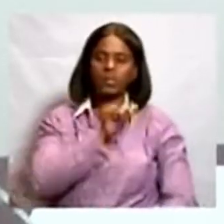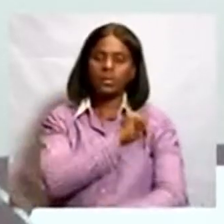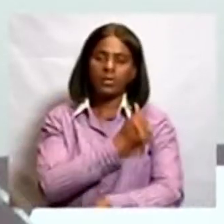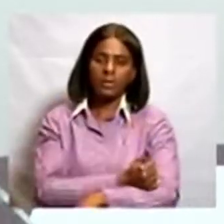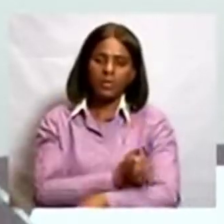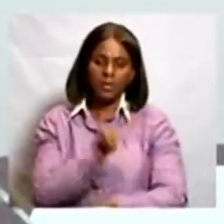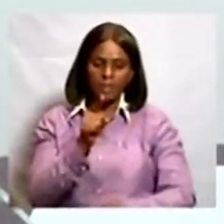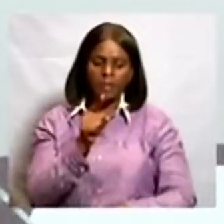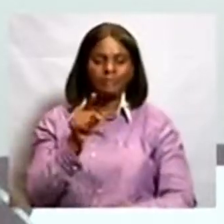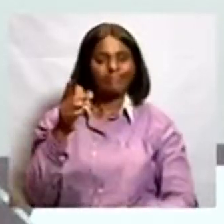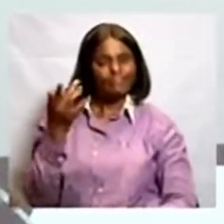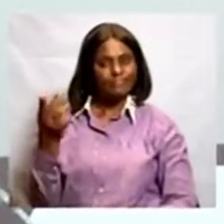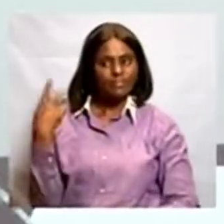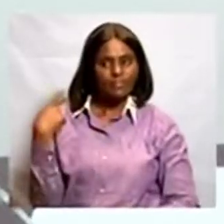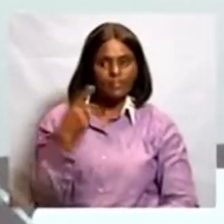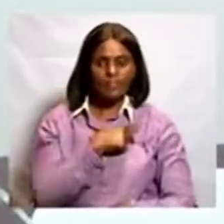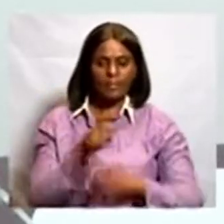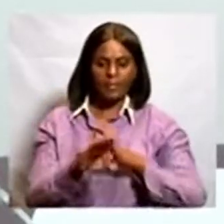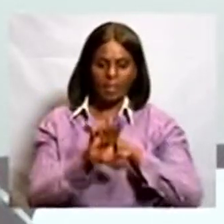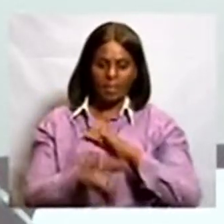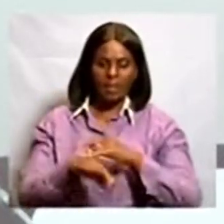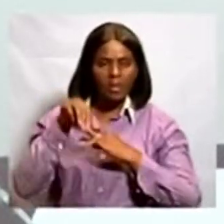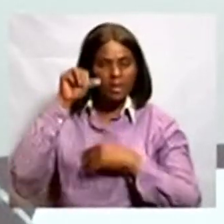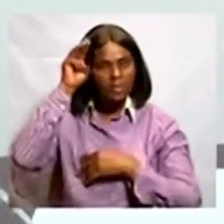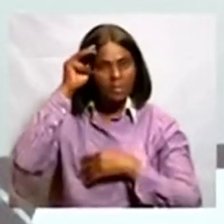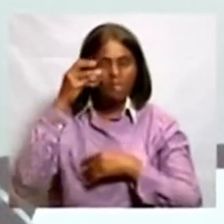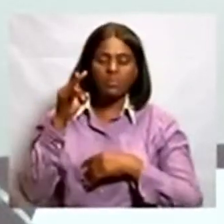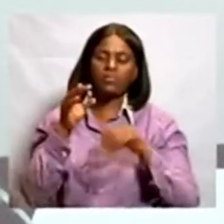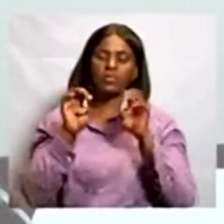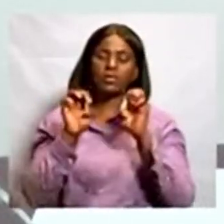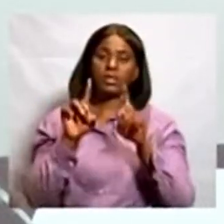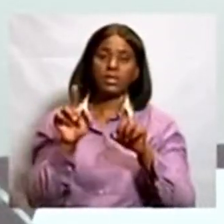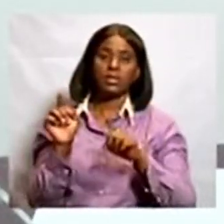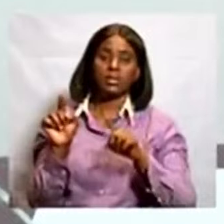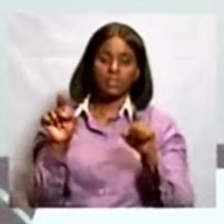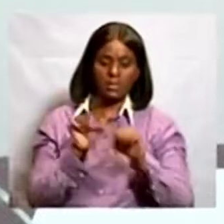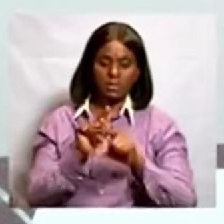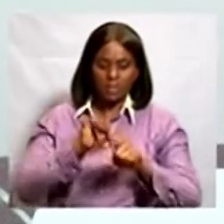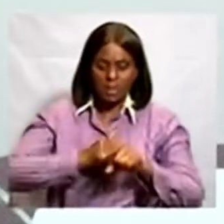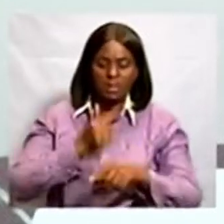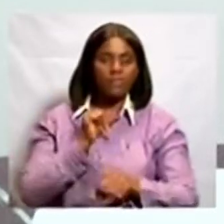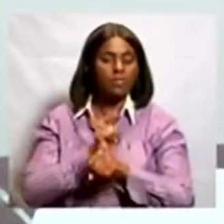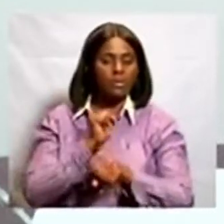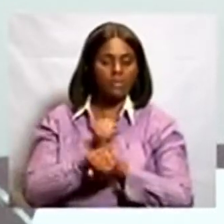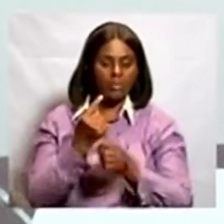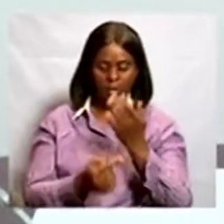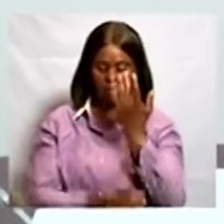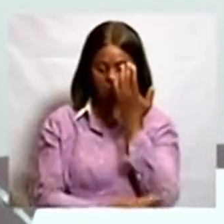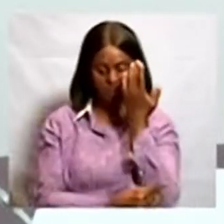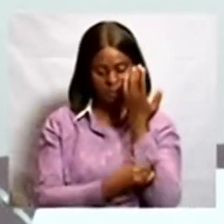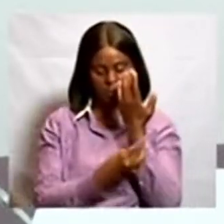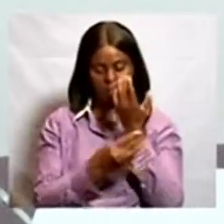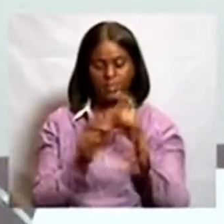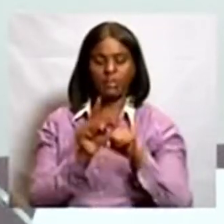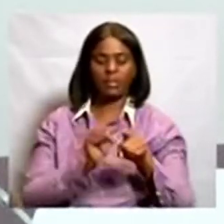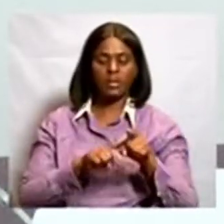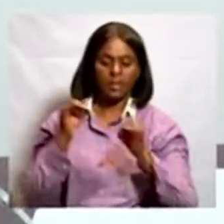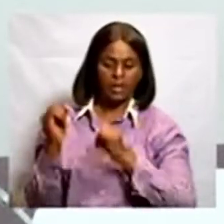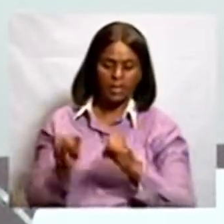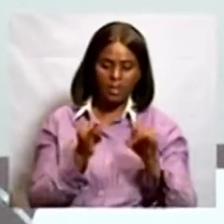statutory body that sits under the Ministry of Education, and our mandate is to develop and implement a